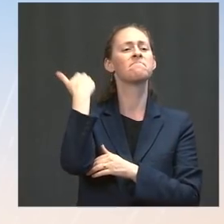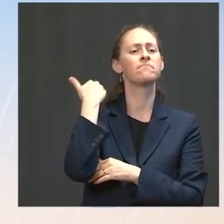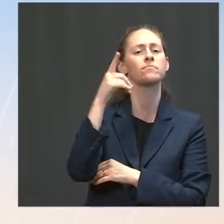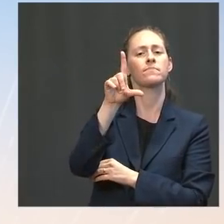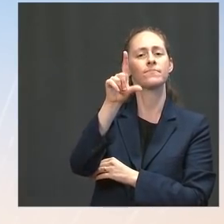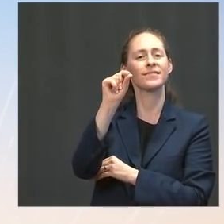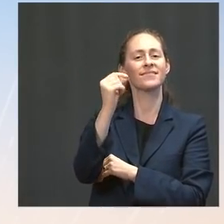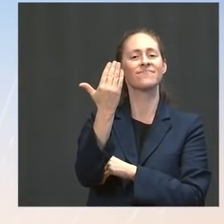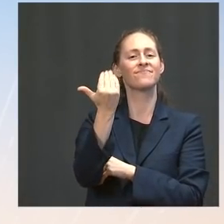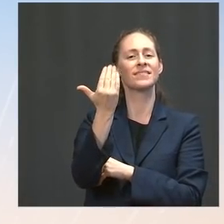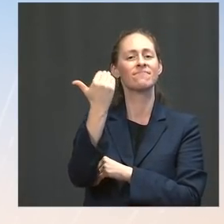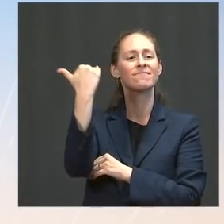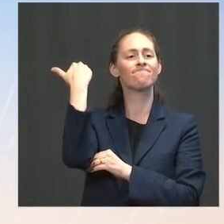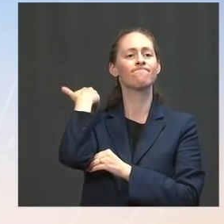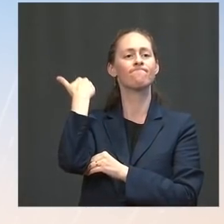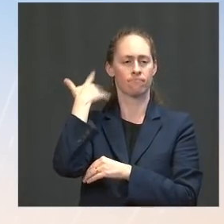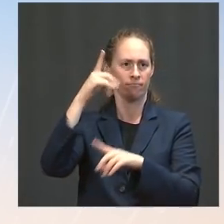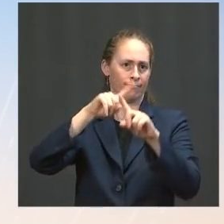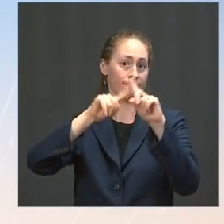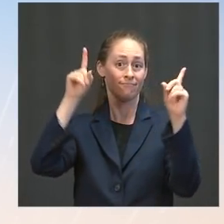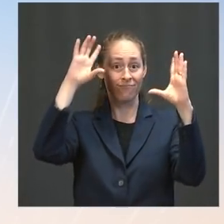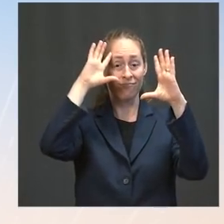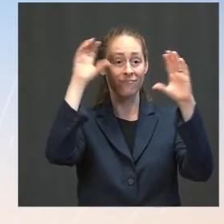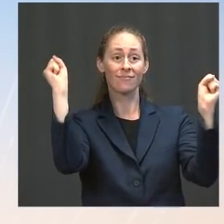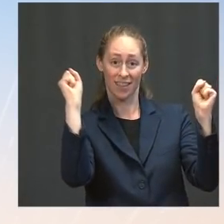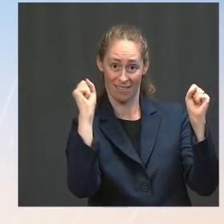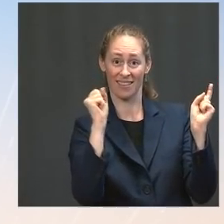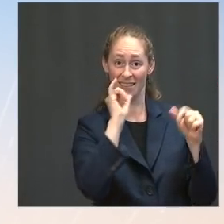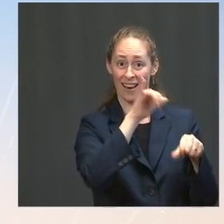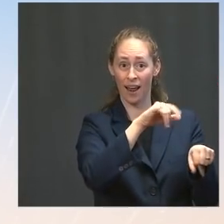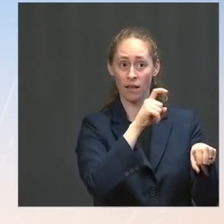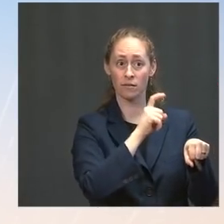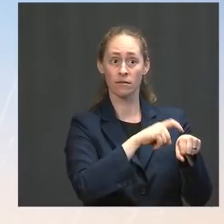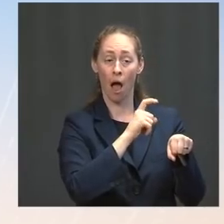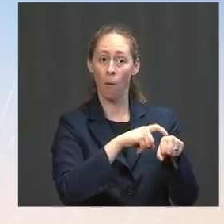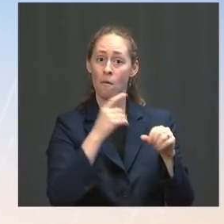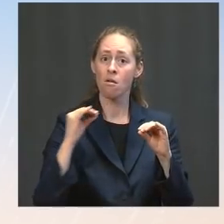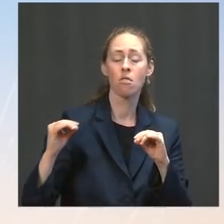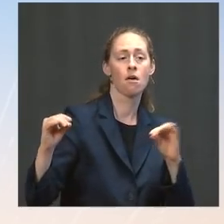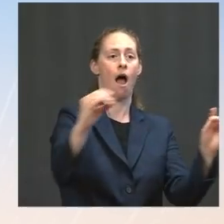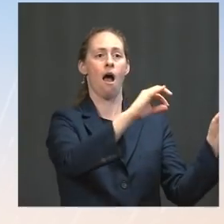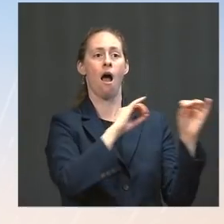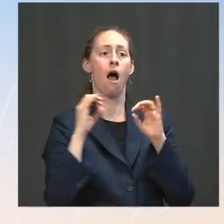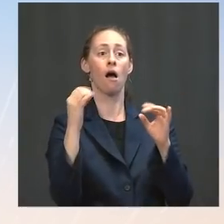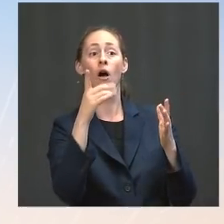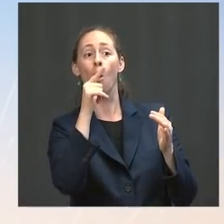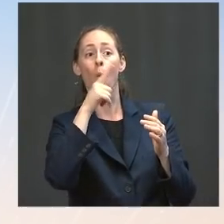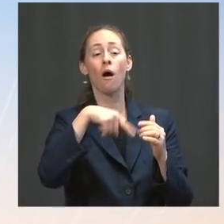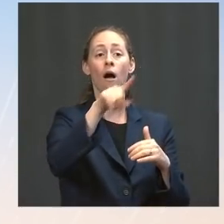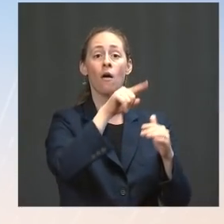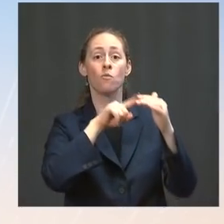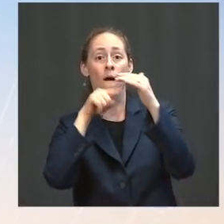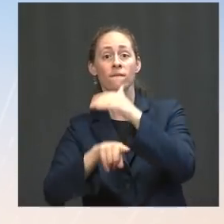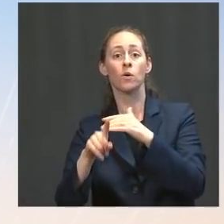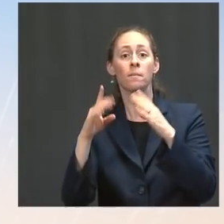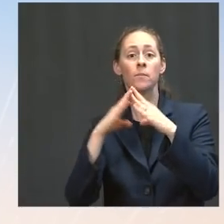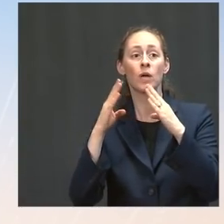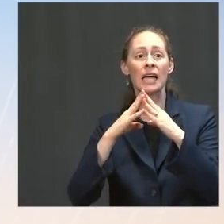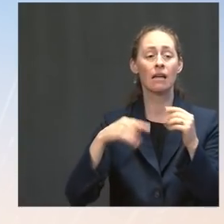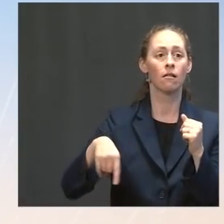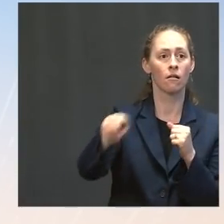also messages we've made clear to the Taliban, and I think that Secretary Blinken also reiterated this about what our